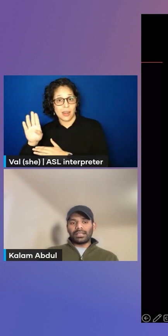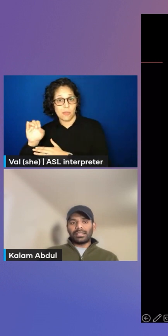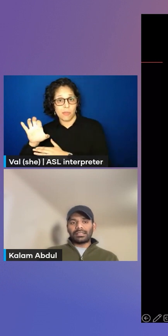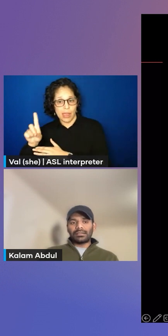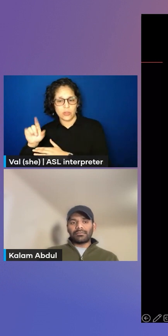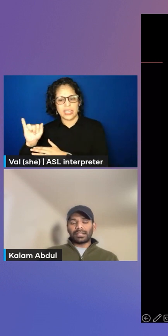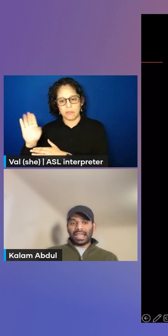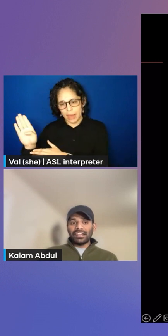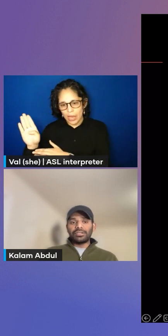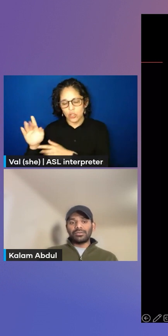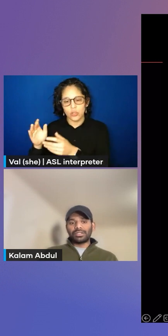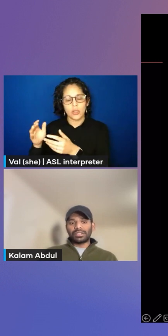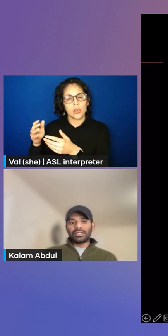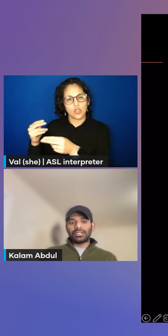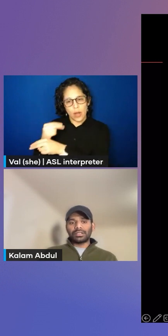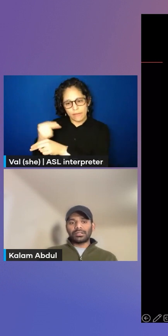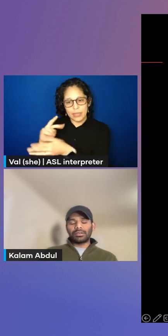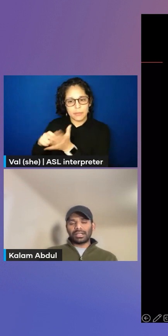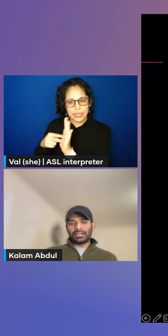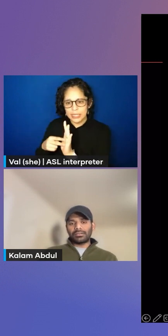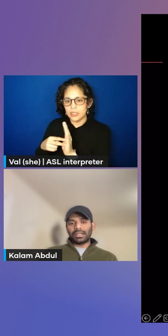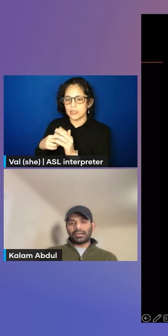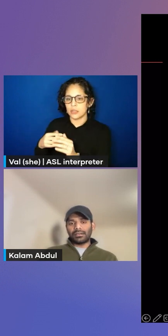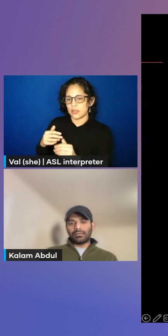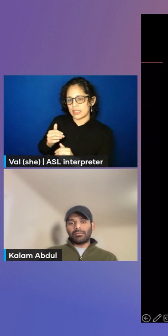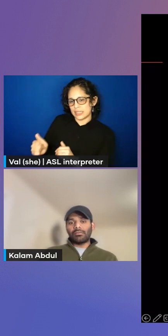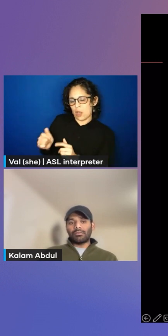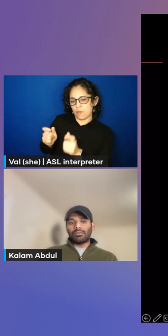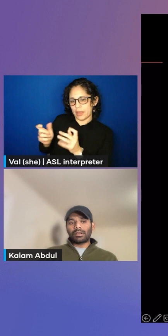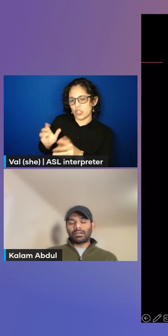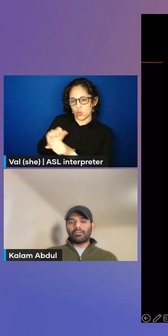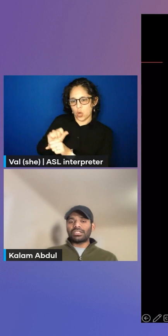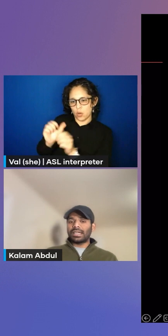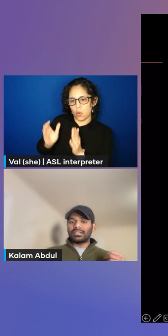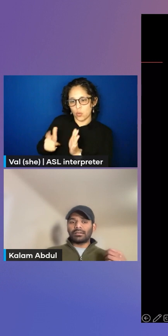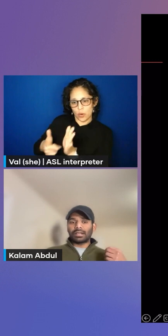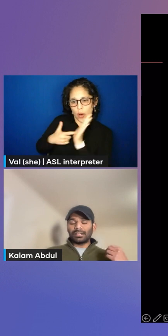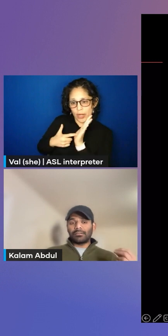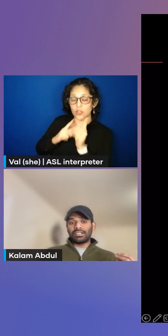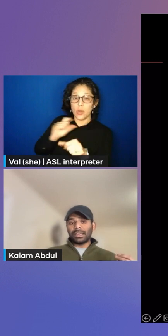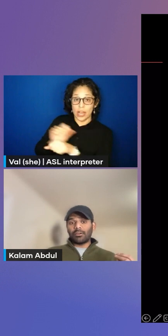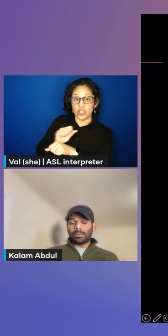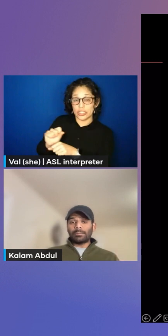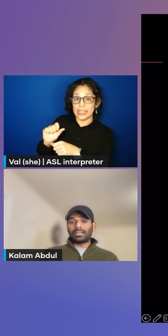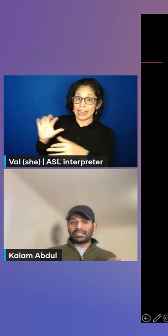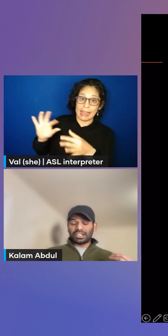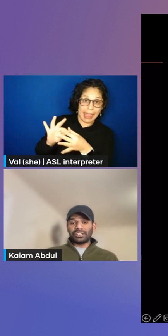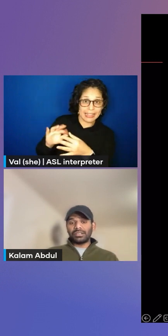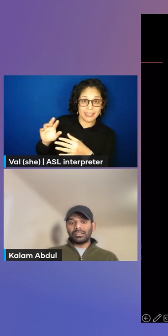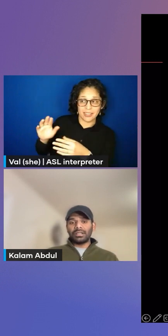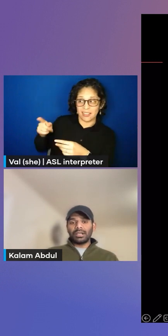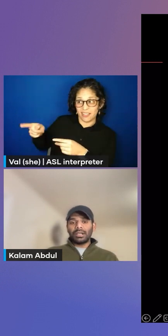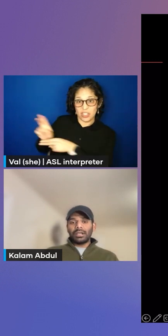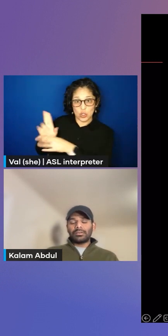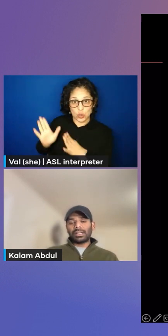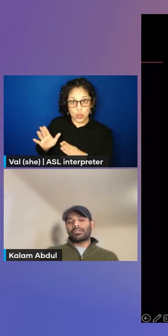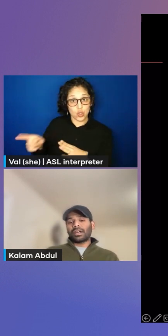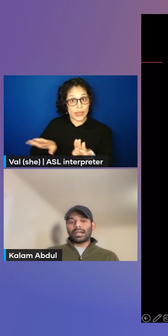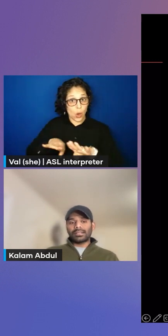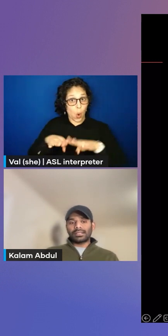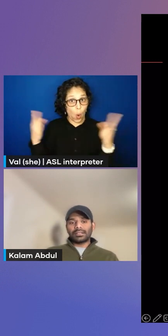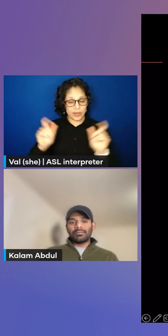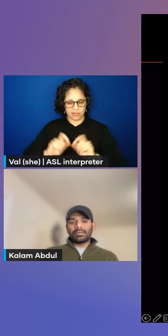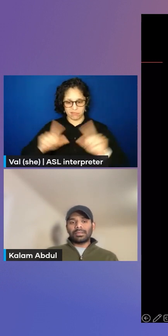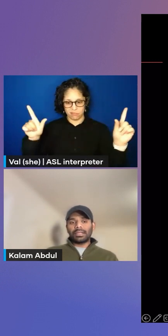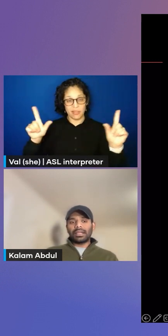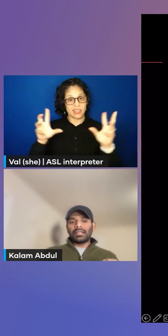require is for the end users to connect to the who once they open up the session to connect to